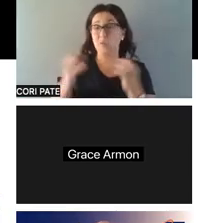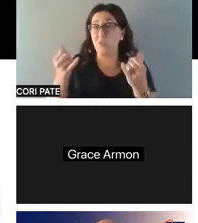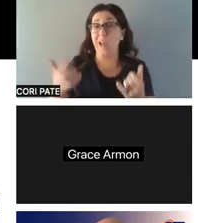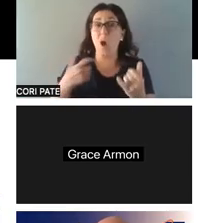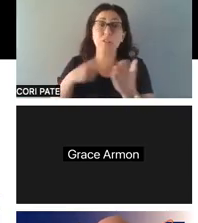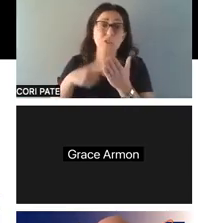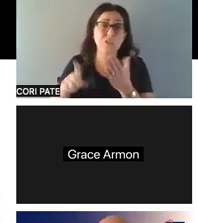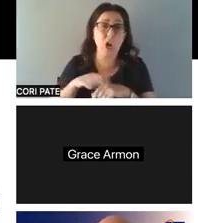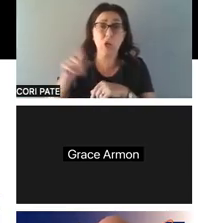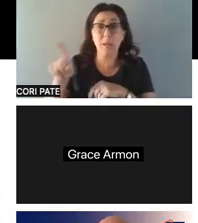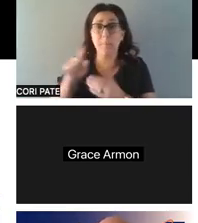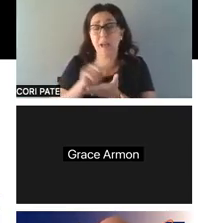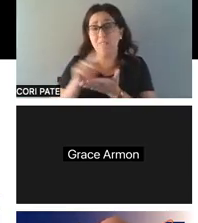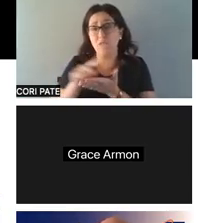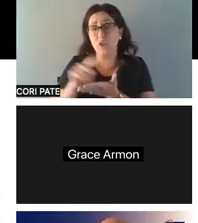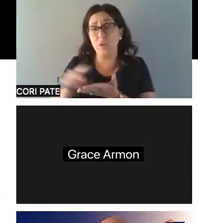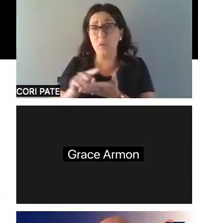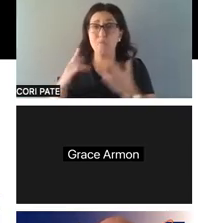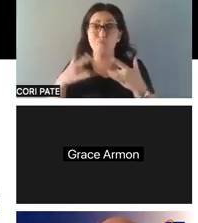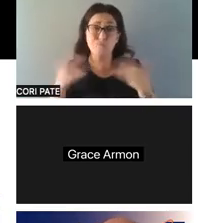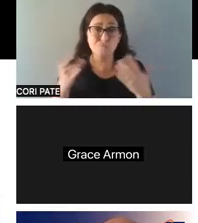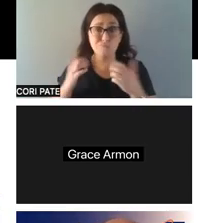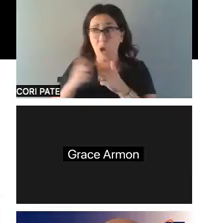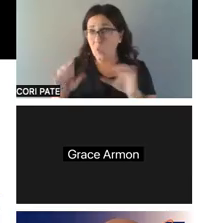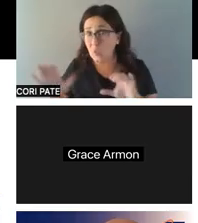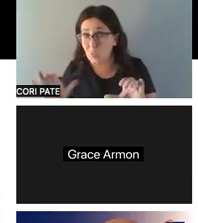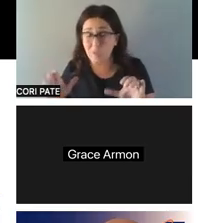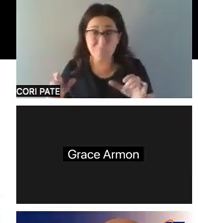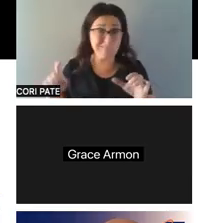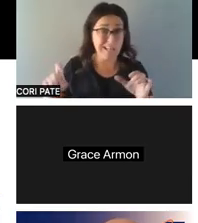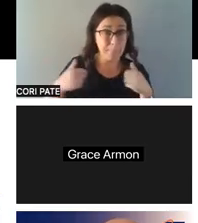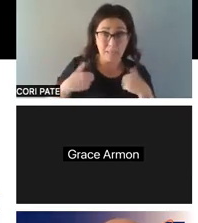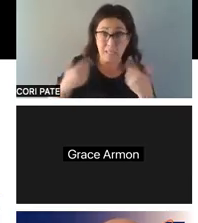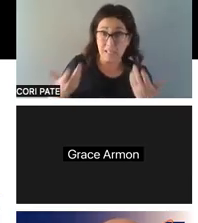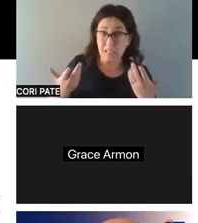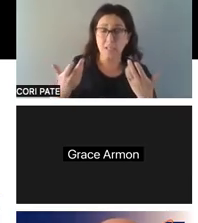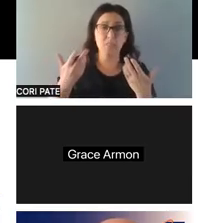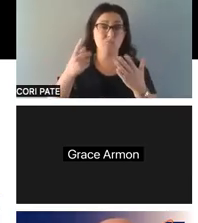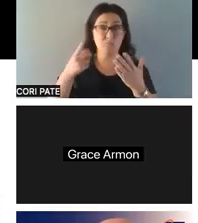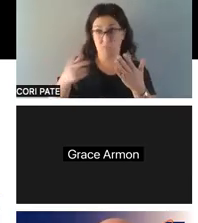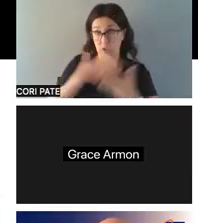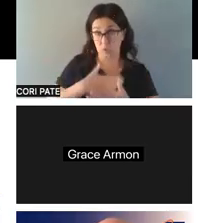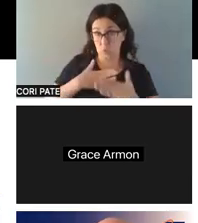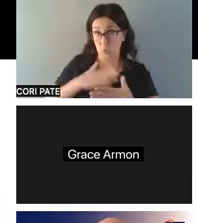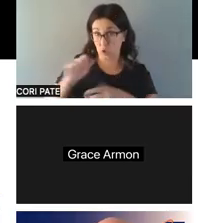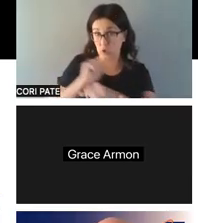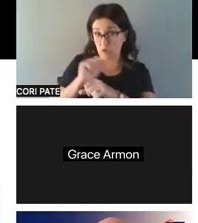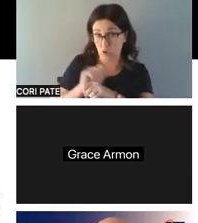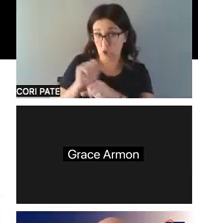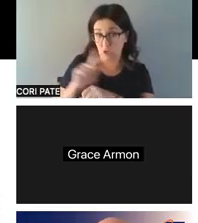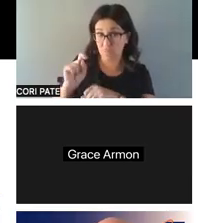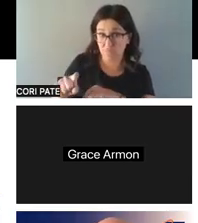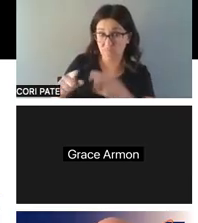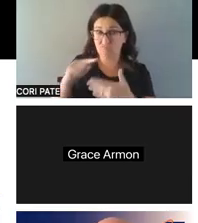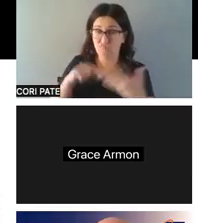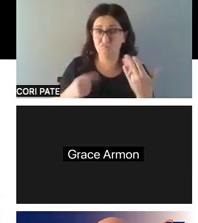check-ins with him to see how things are going, if he needs me for anything, things like that, and just how he's enjoying his job and, things like